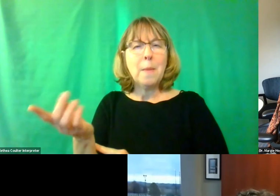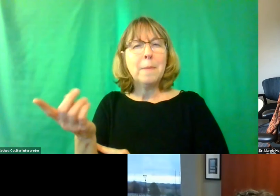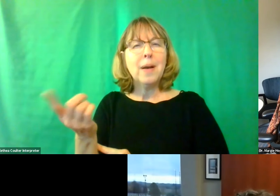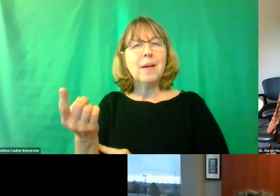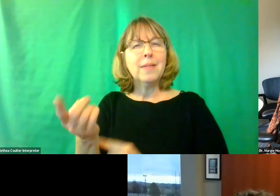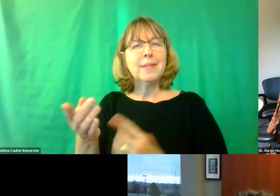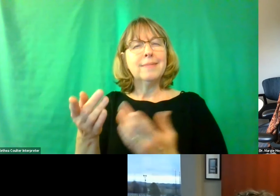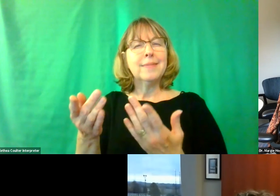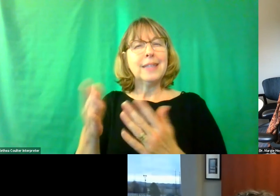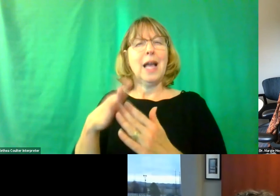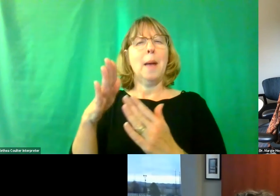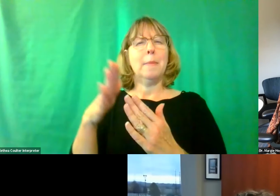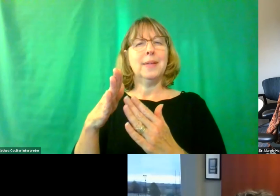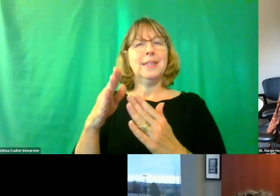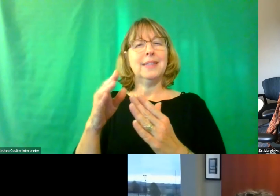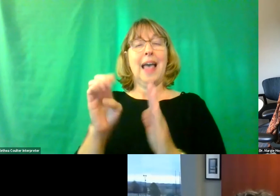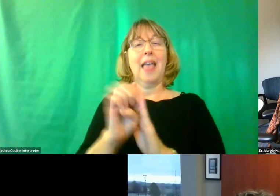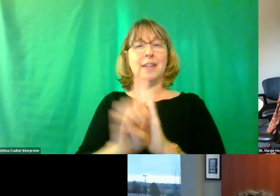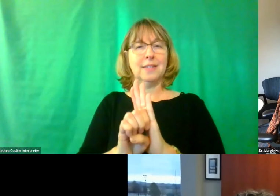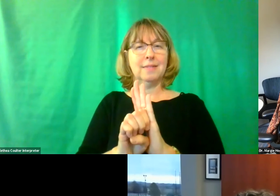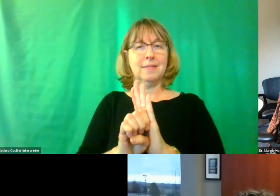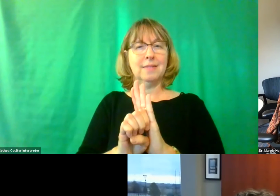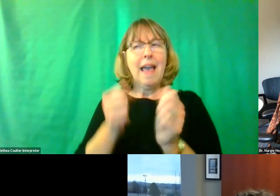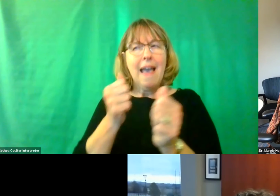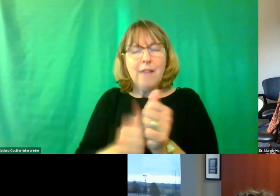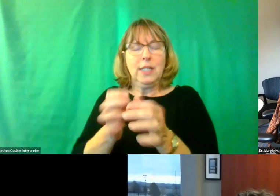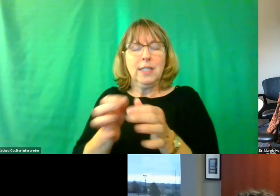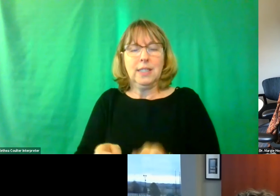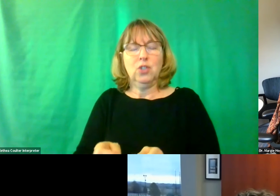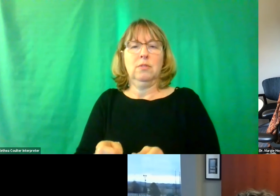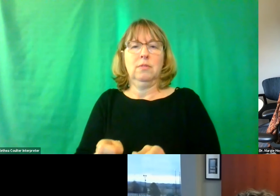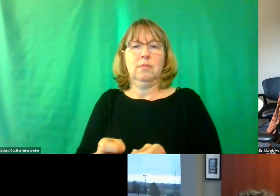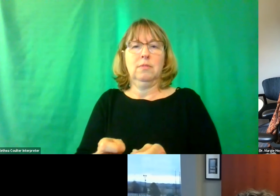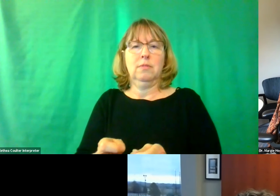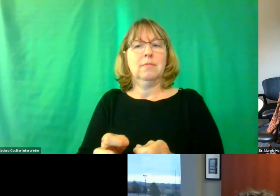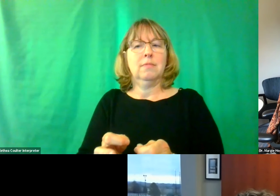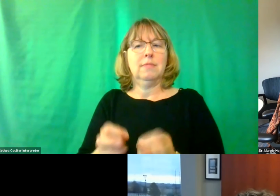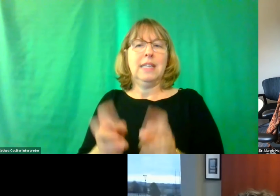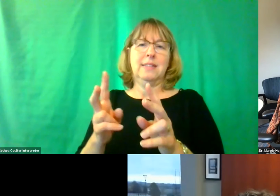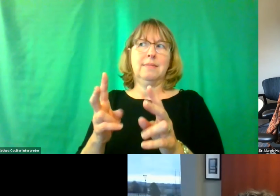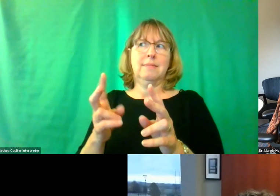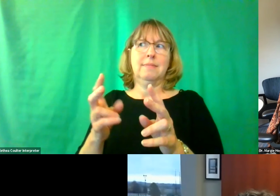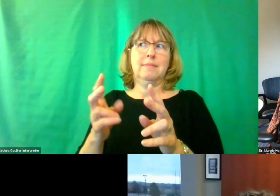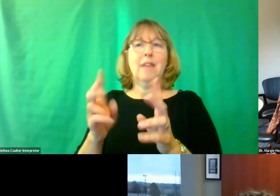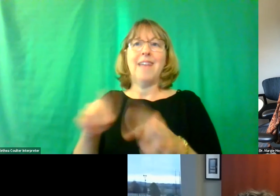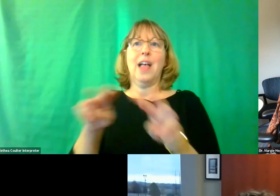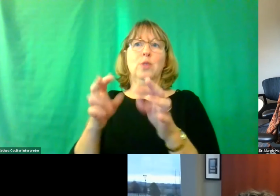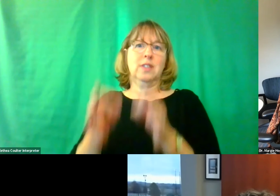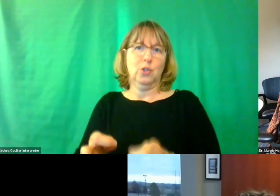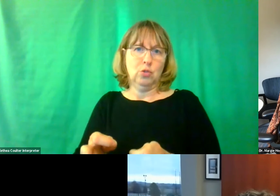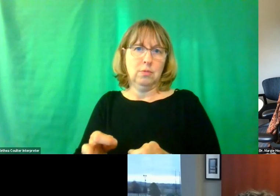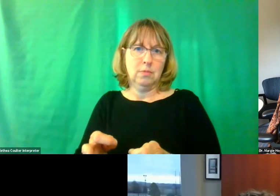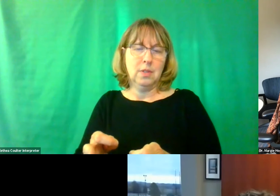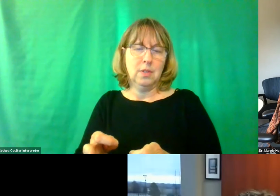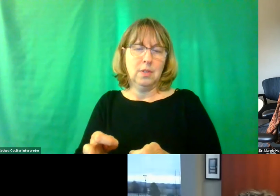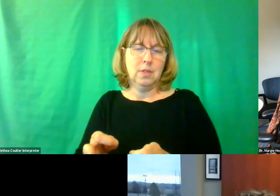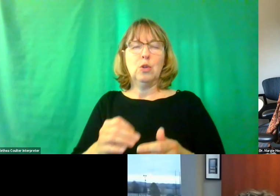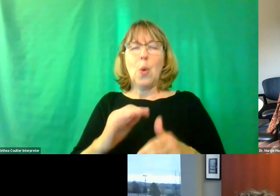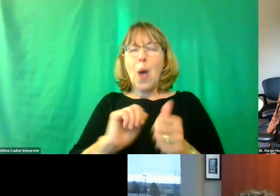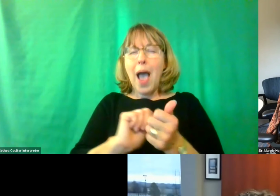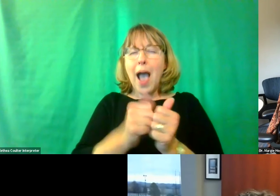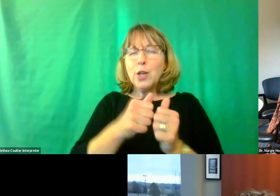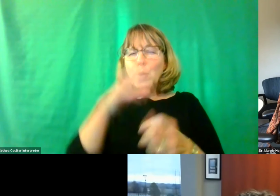value decision. And so how do we make sure that we include that in all of our education from the very beginning and